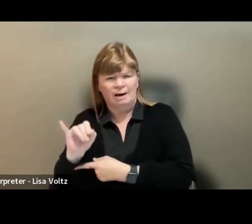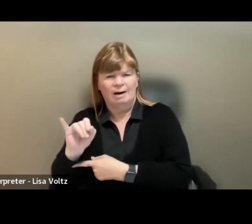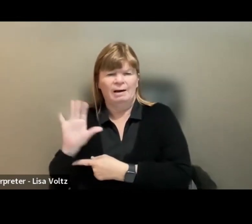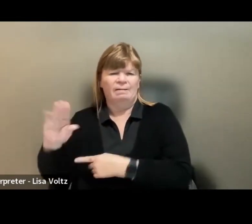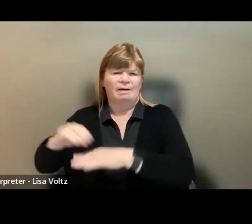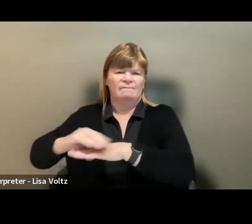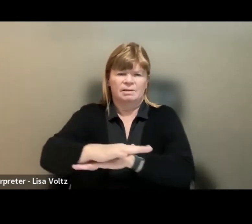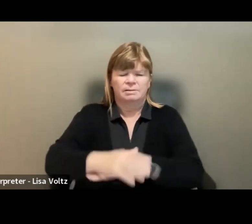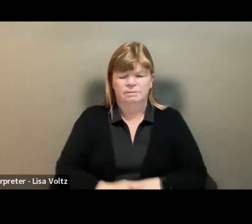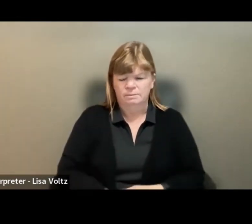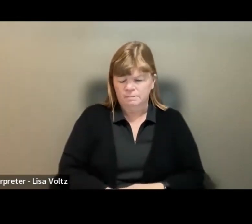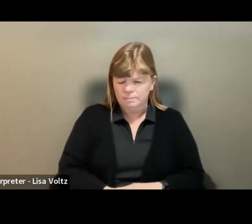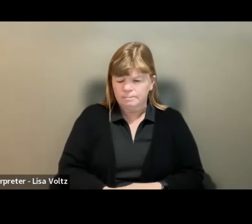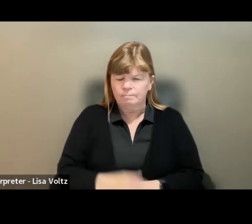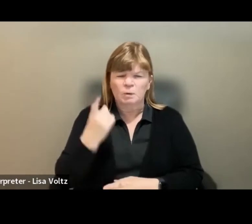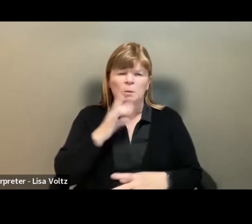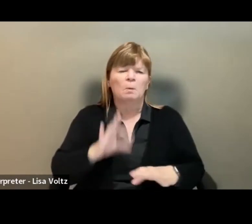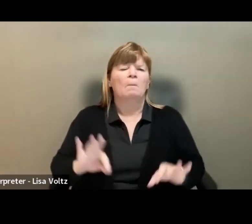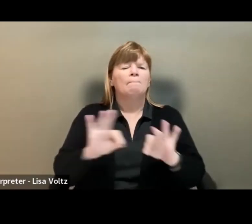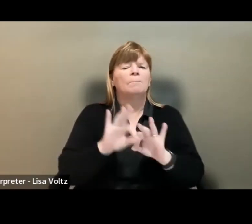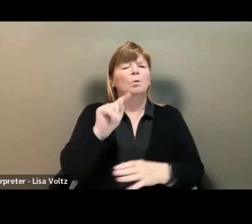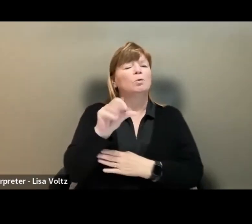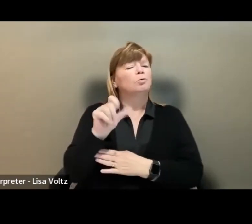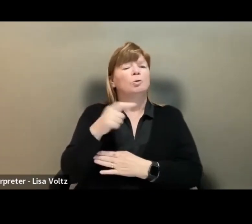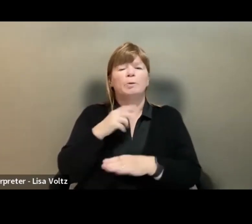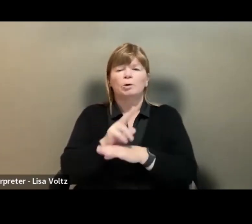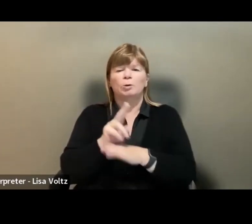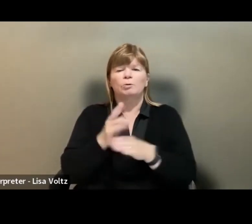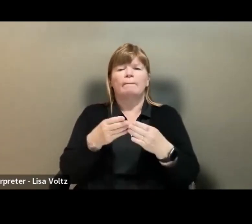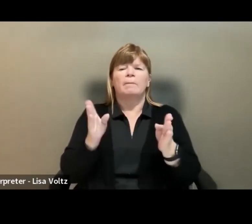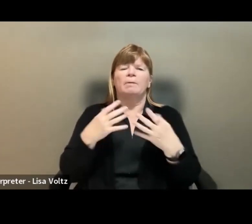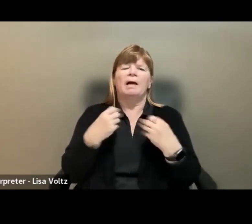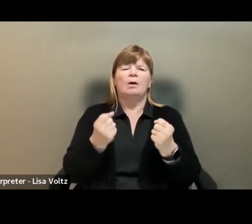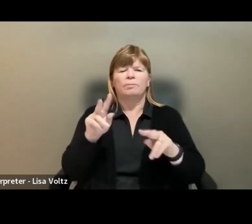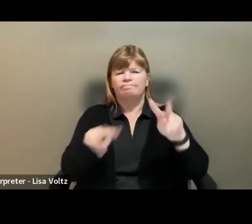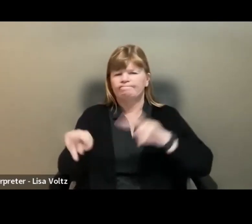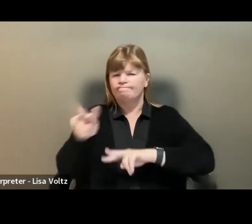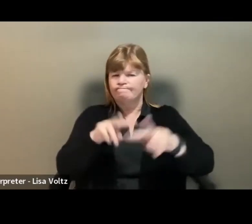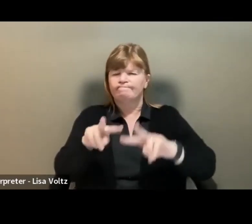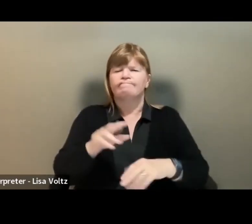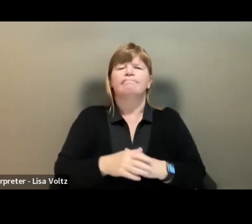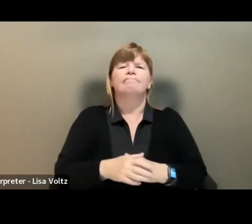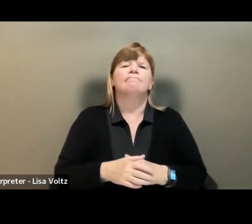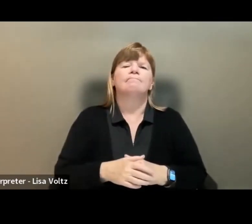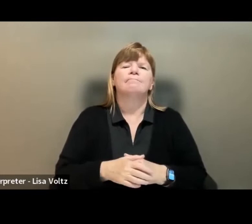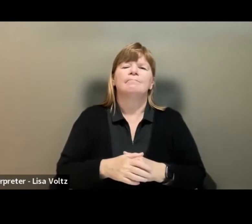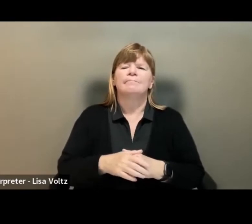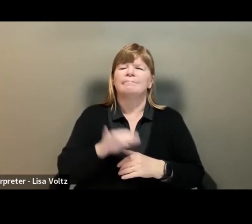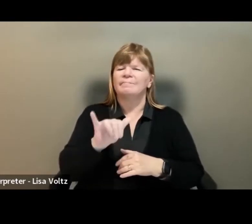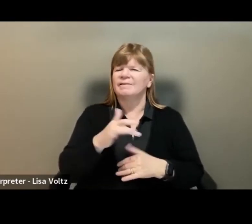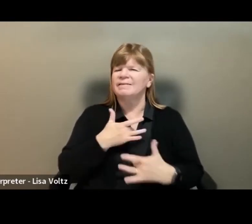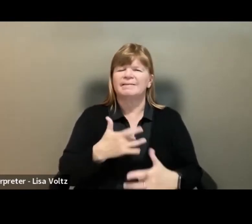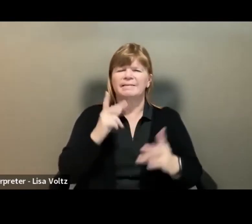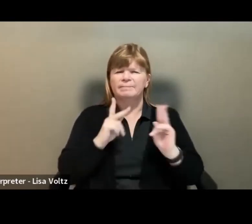effects. One of the key tools that we use is public health surveillance. And that's a term that's not completely familiar